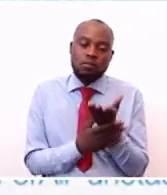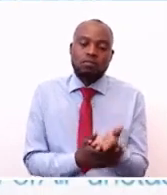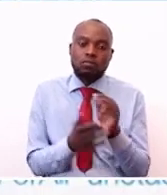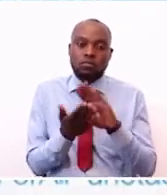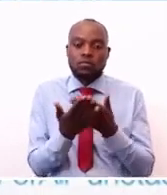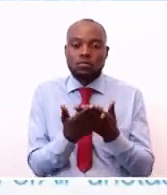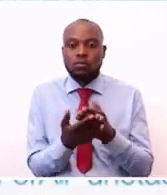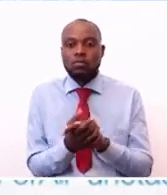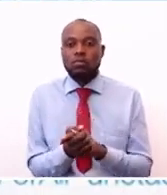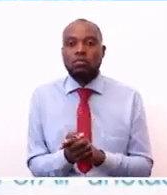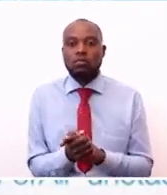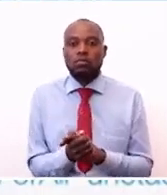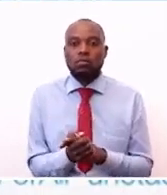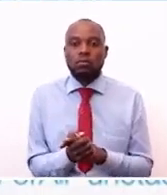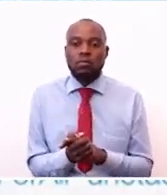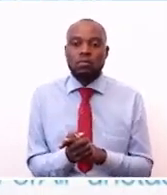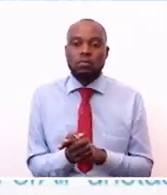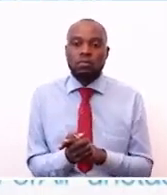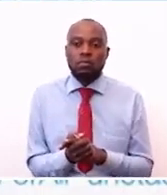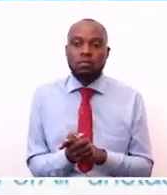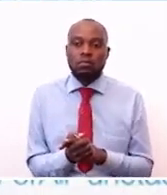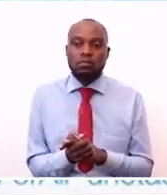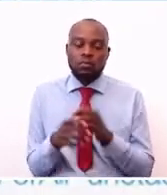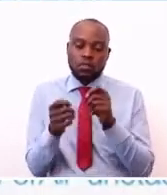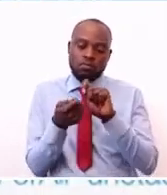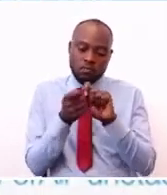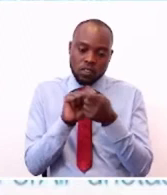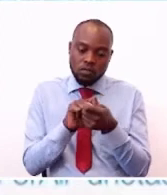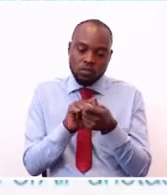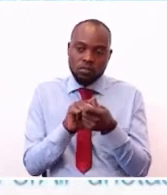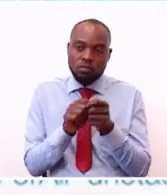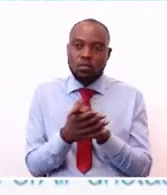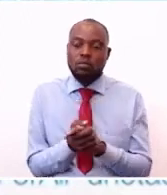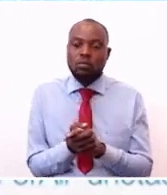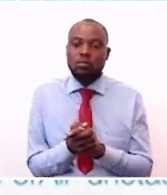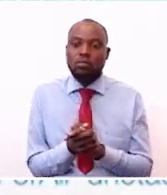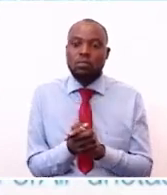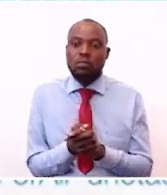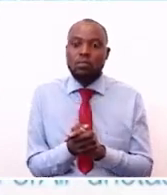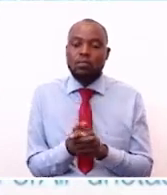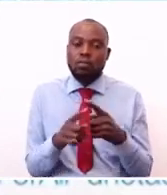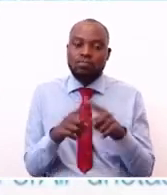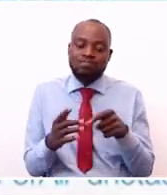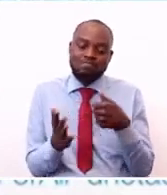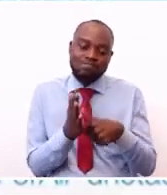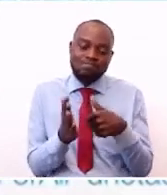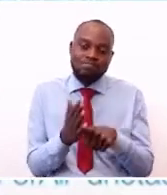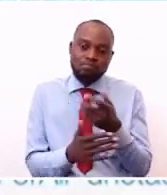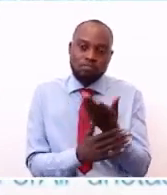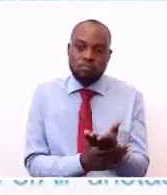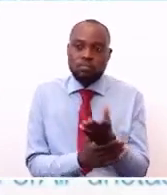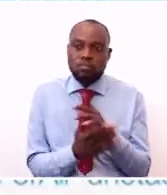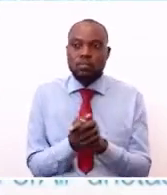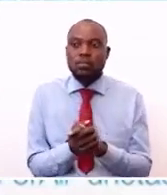what we would like to see as the transformation of economies, but also debt repayment, dealing with